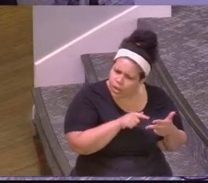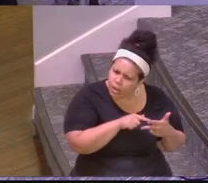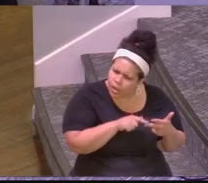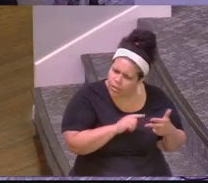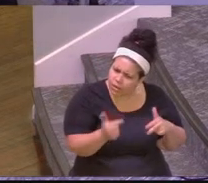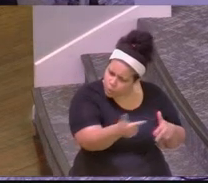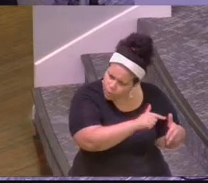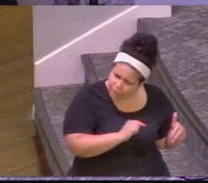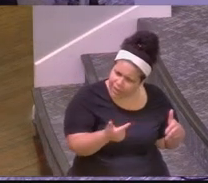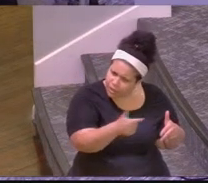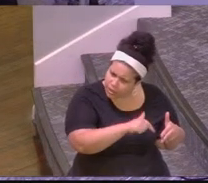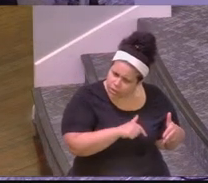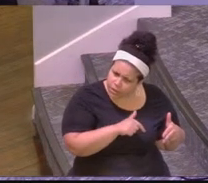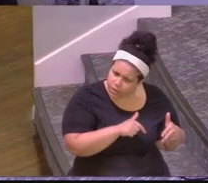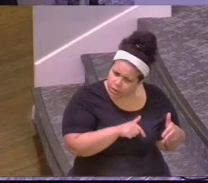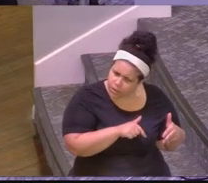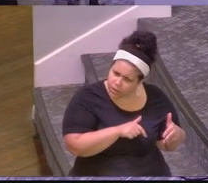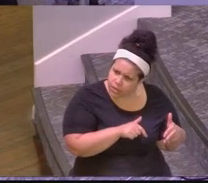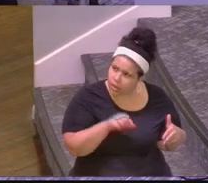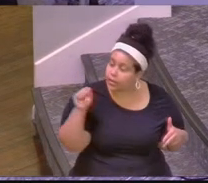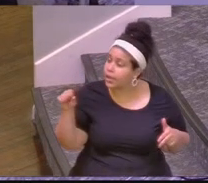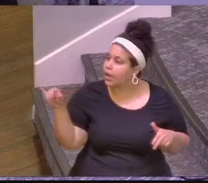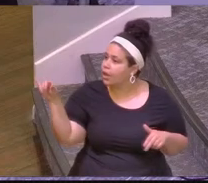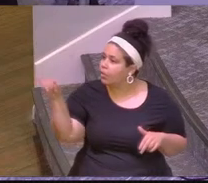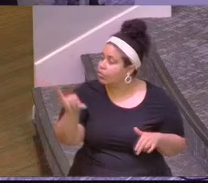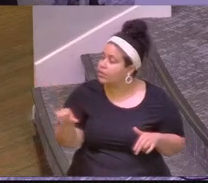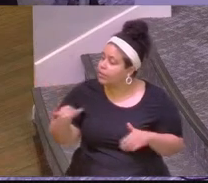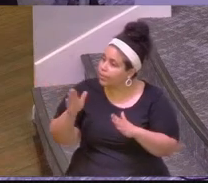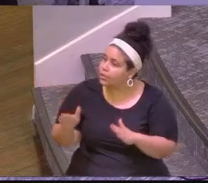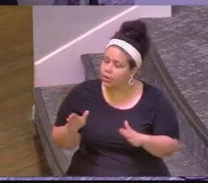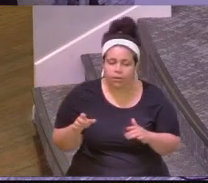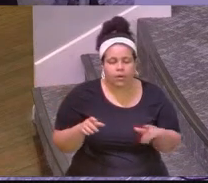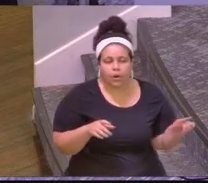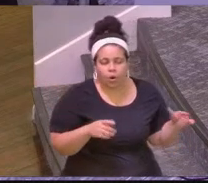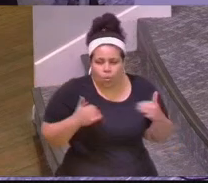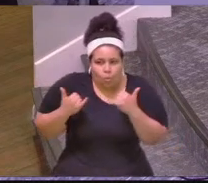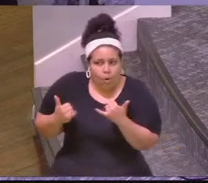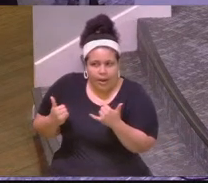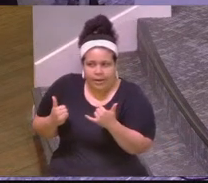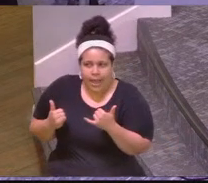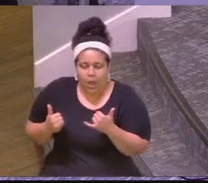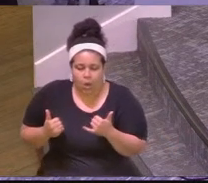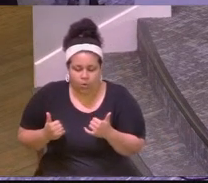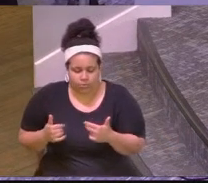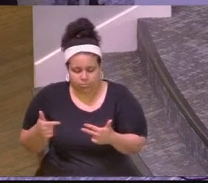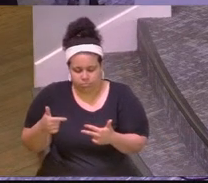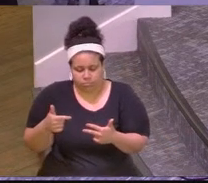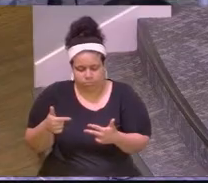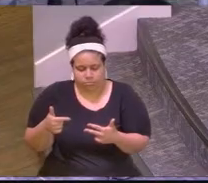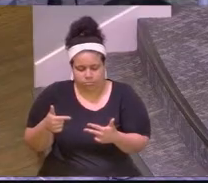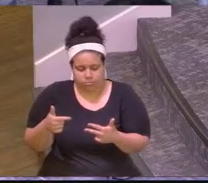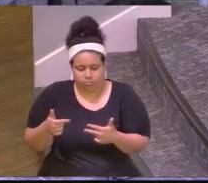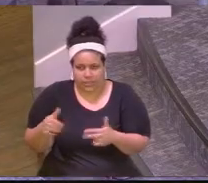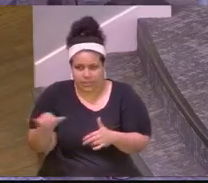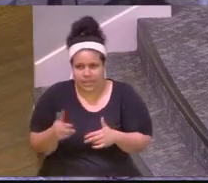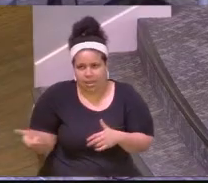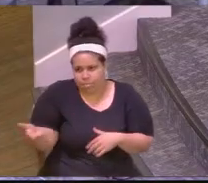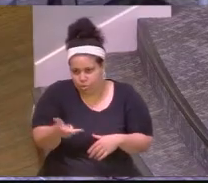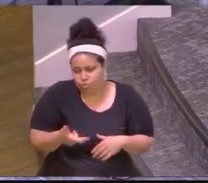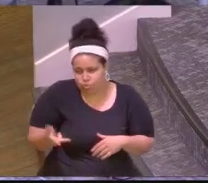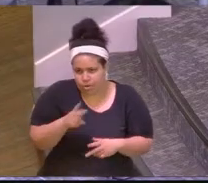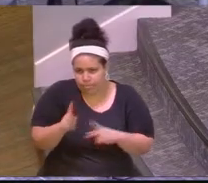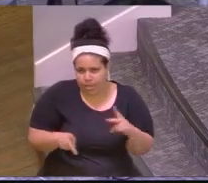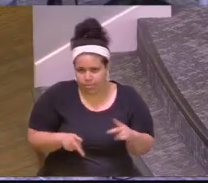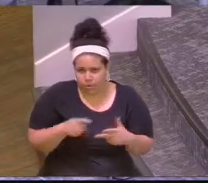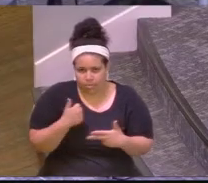or? Same question I have. Right now, it's the same three people, so it's myself, Dr. Gant and Ms.